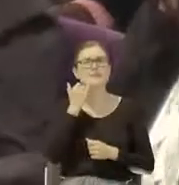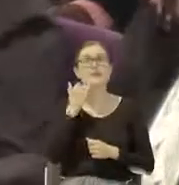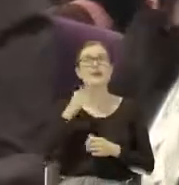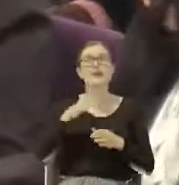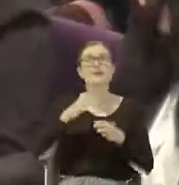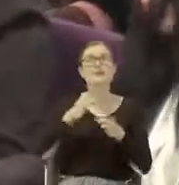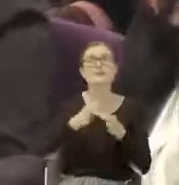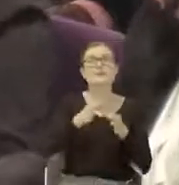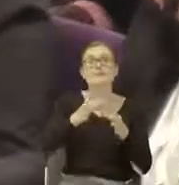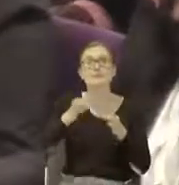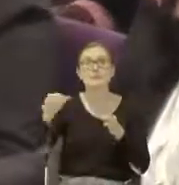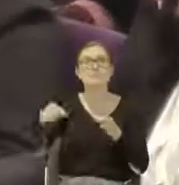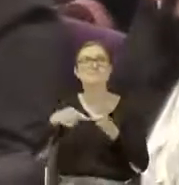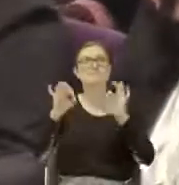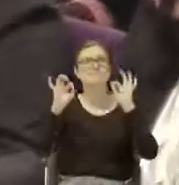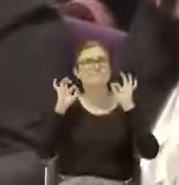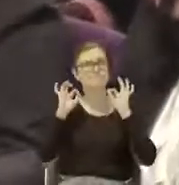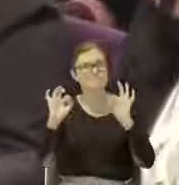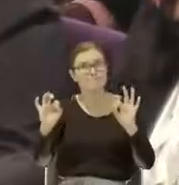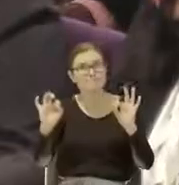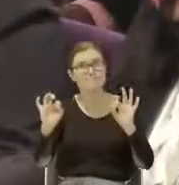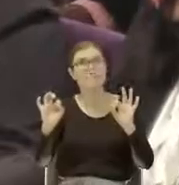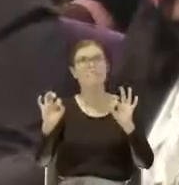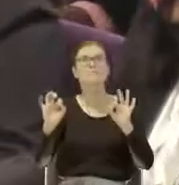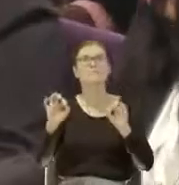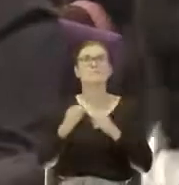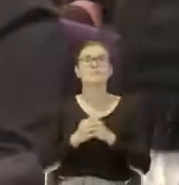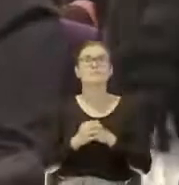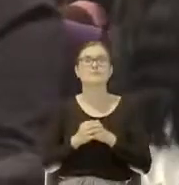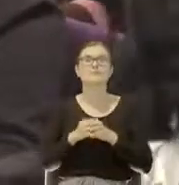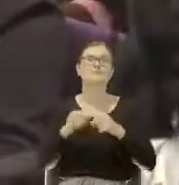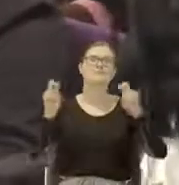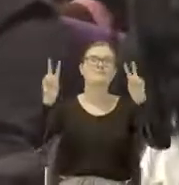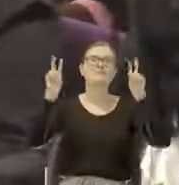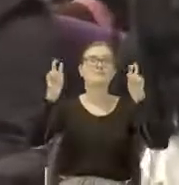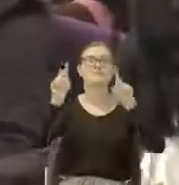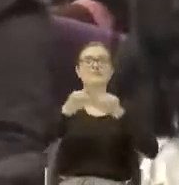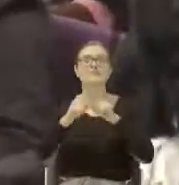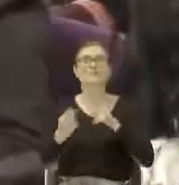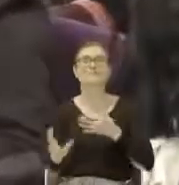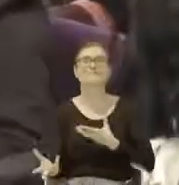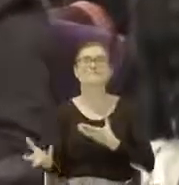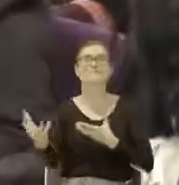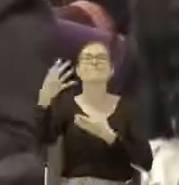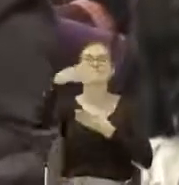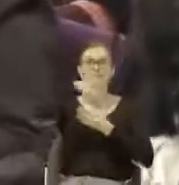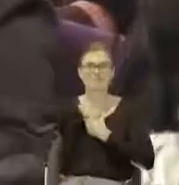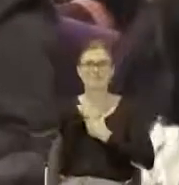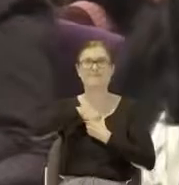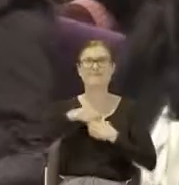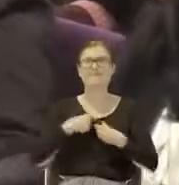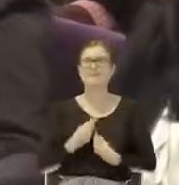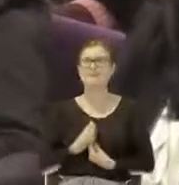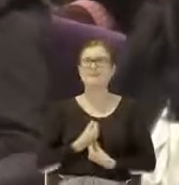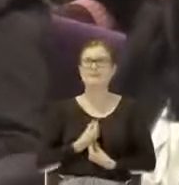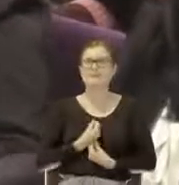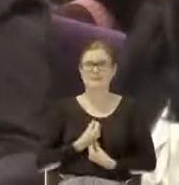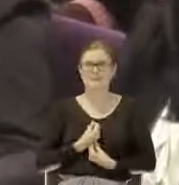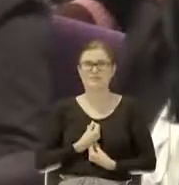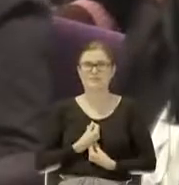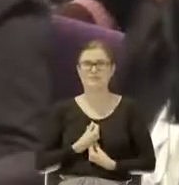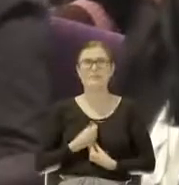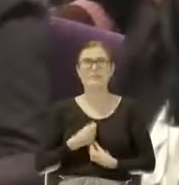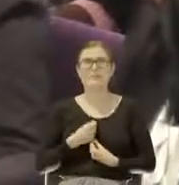inclusivity, where we will look at every sector and put everyone in and get their ideas, we